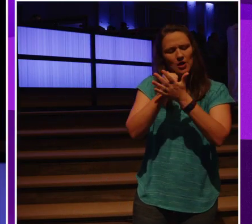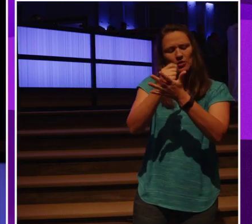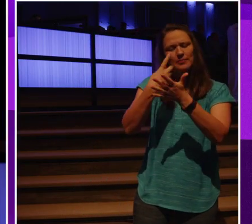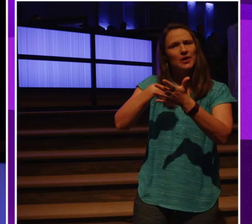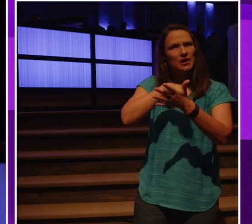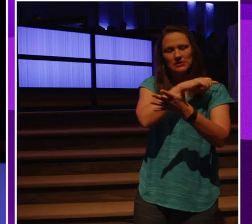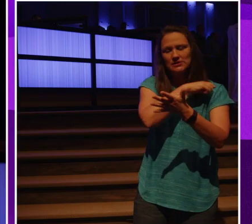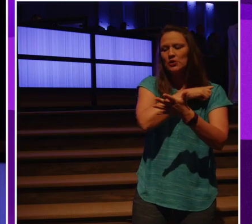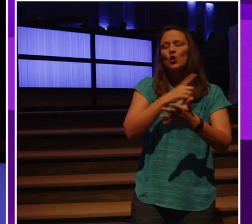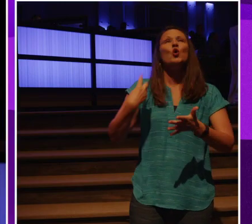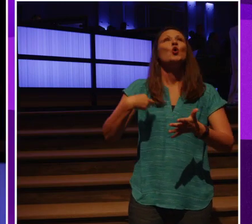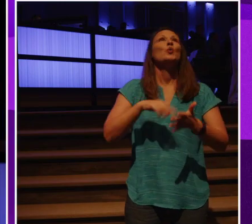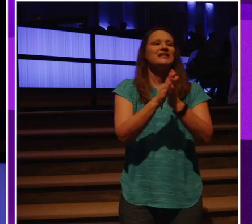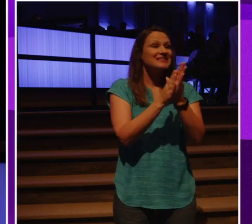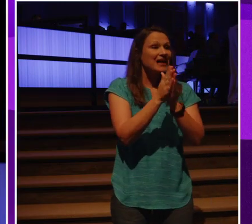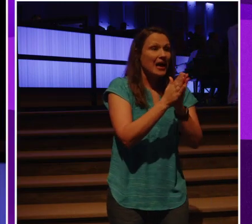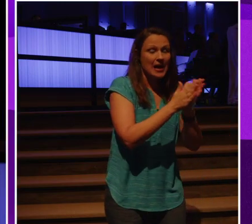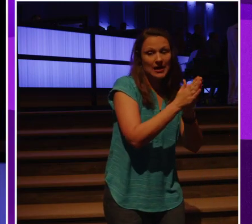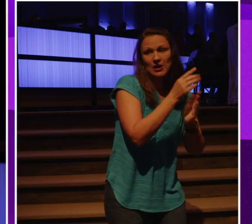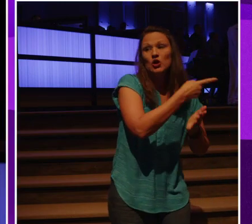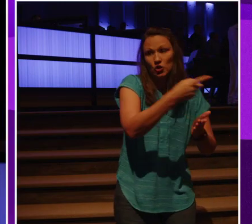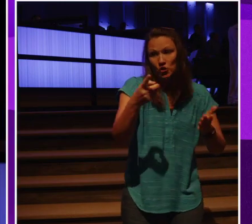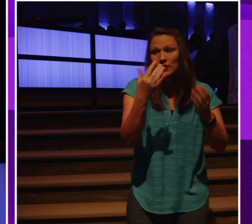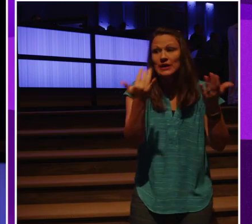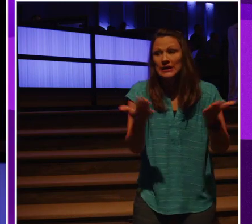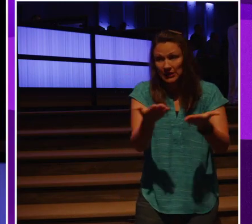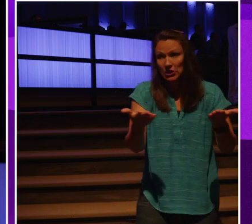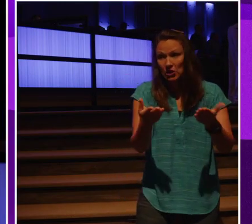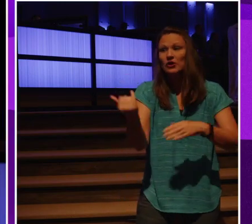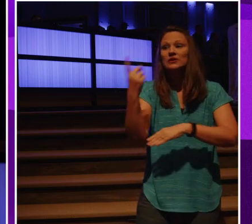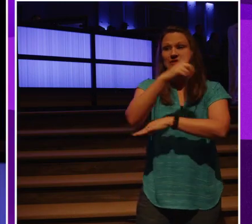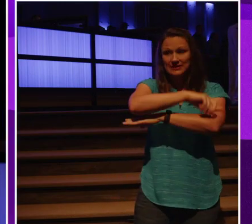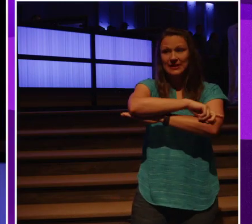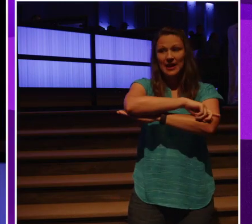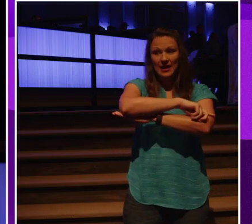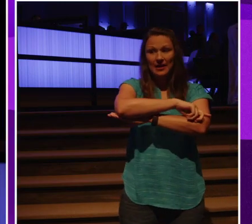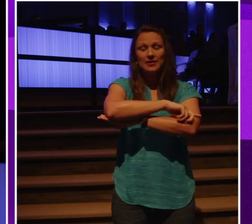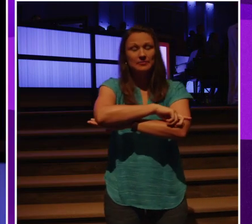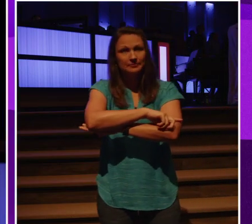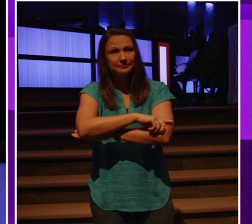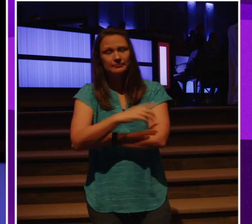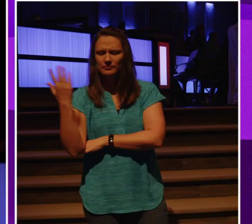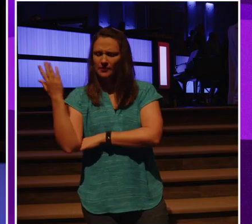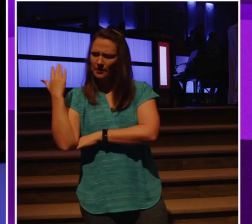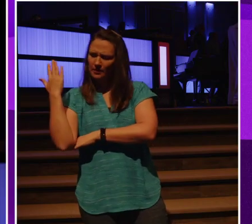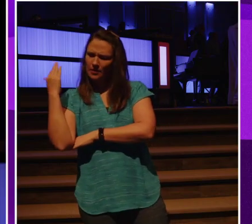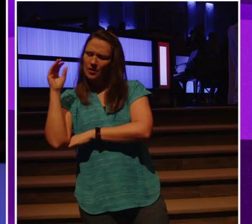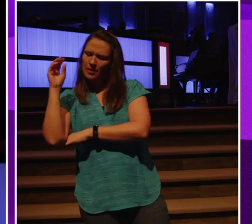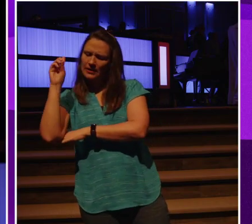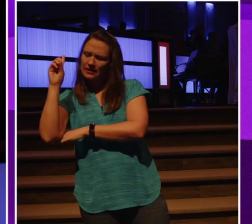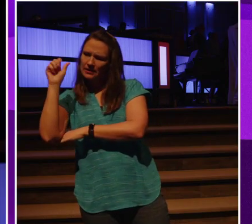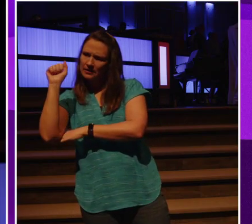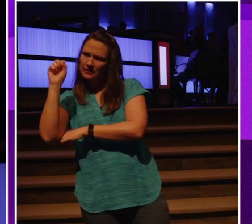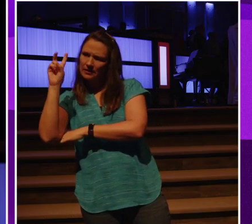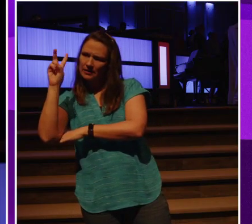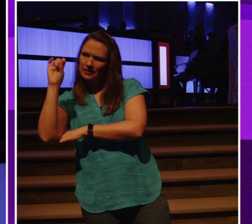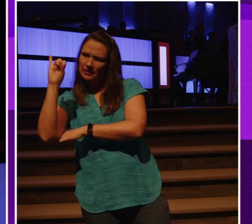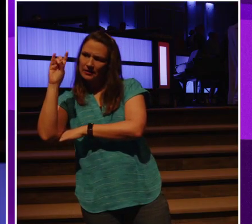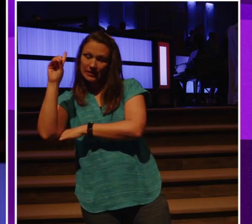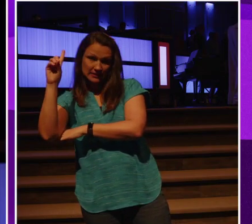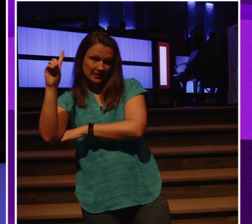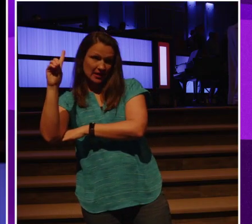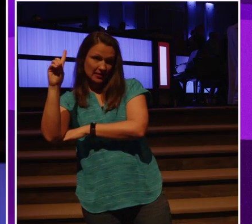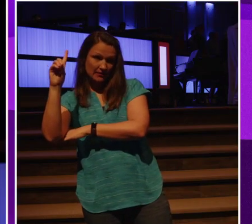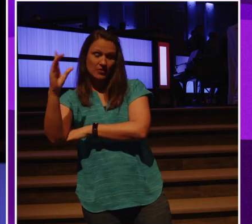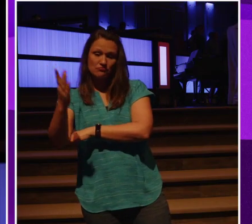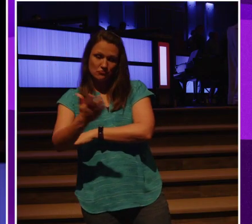we're glad that you're here. Brother David did the welcome in the first service, and he told us what some of you may already know, that our Light the